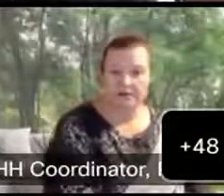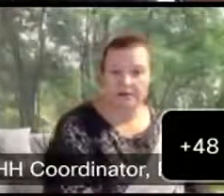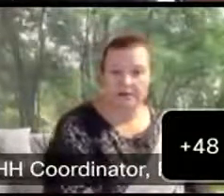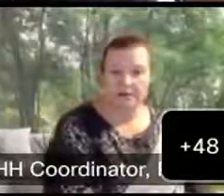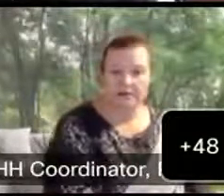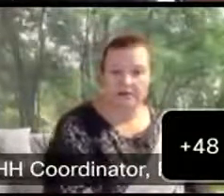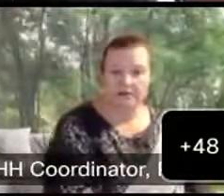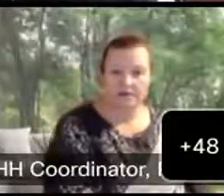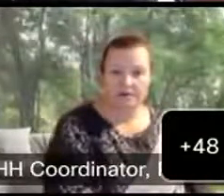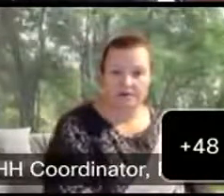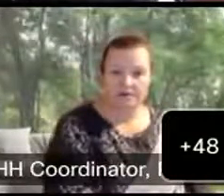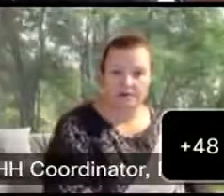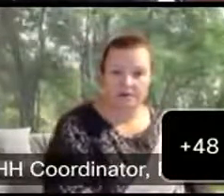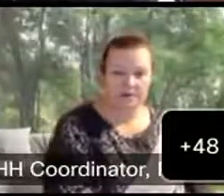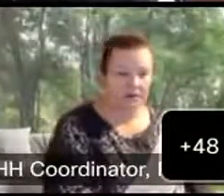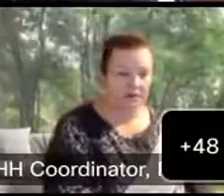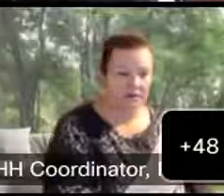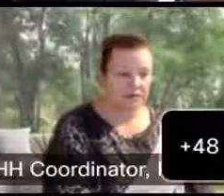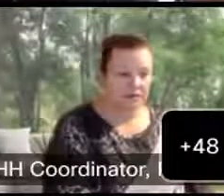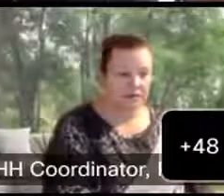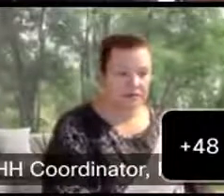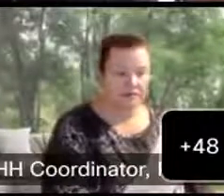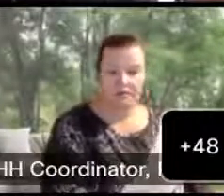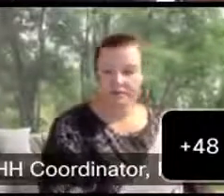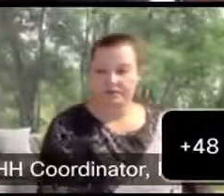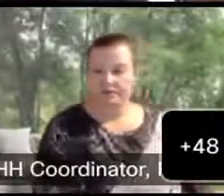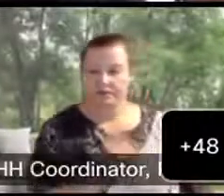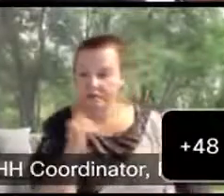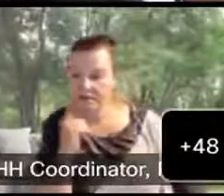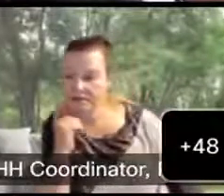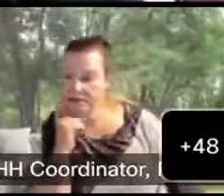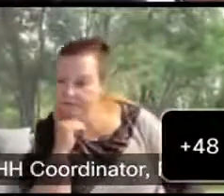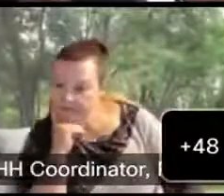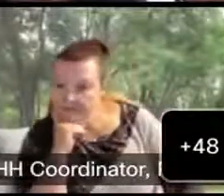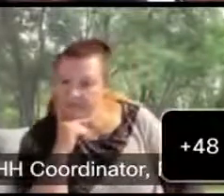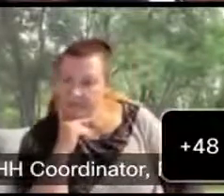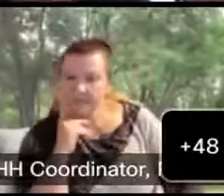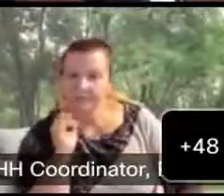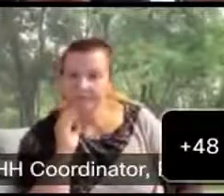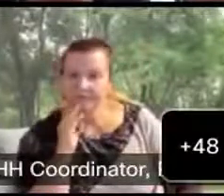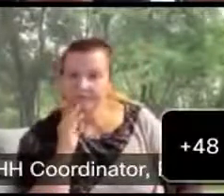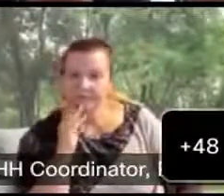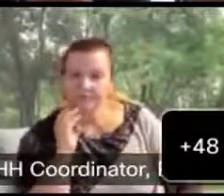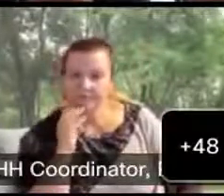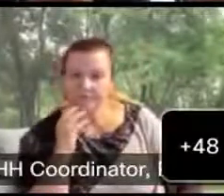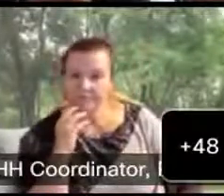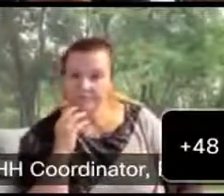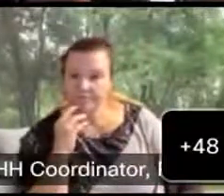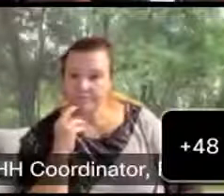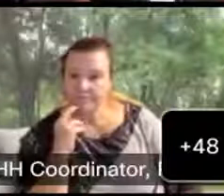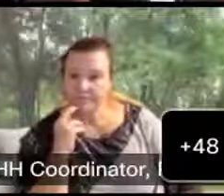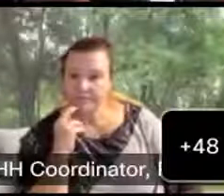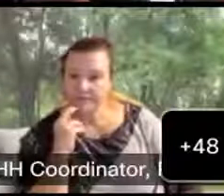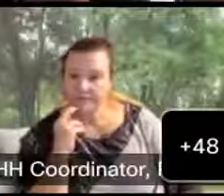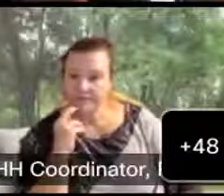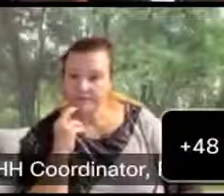And the Micro Enterprise Fair is open to anyone that might want to come by and buy something, right? Perfect. Yes.